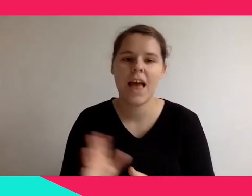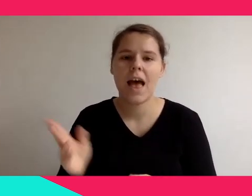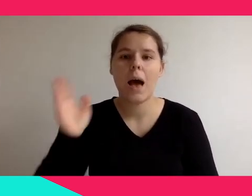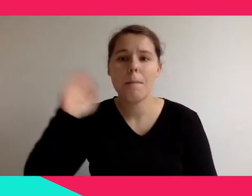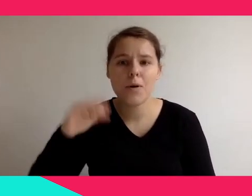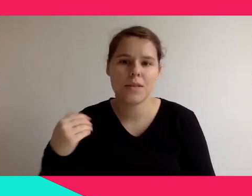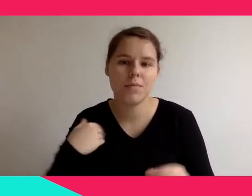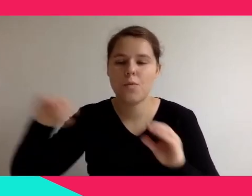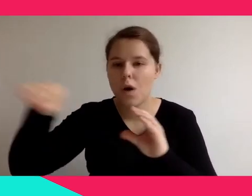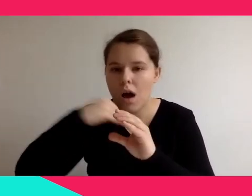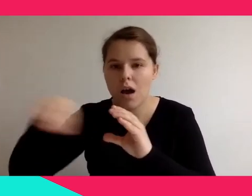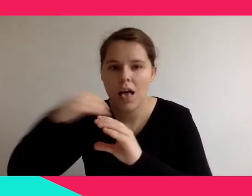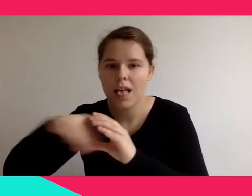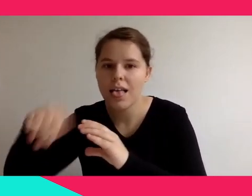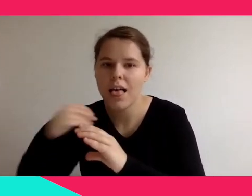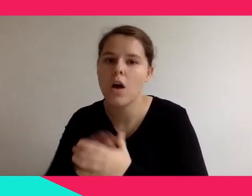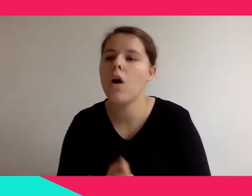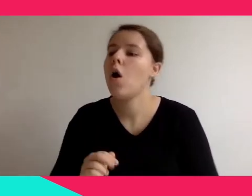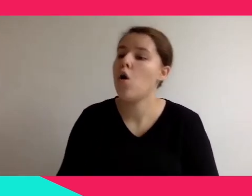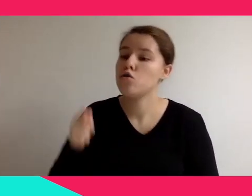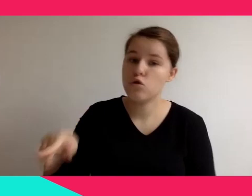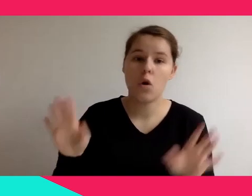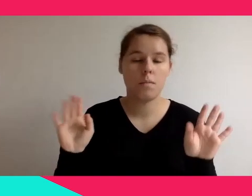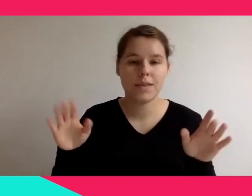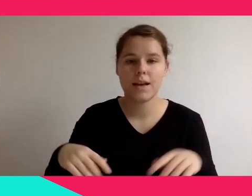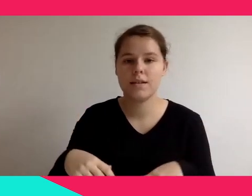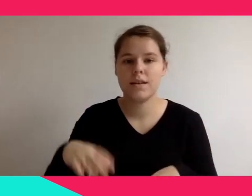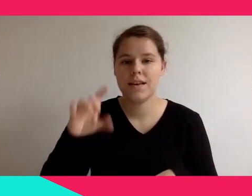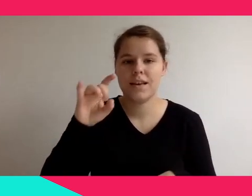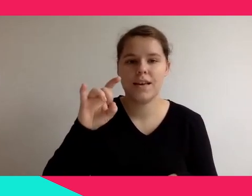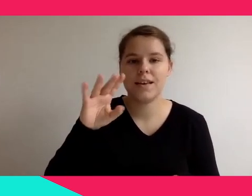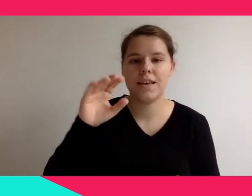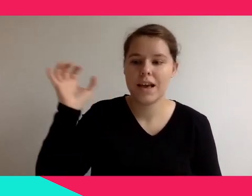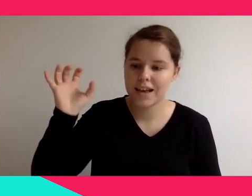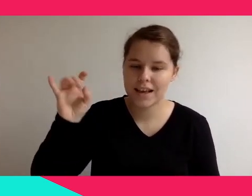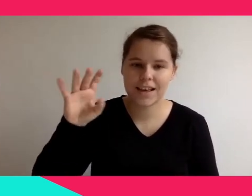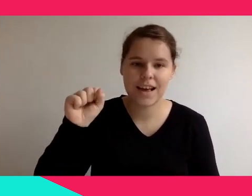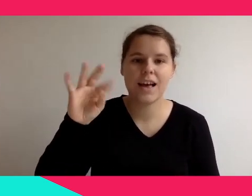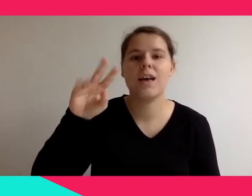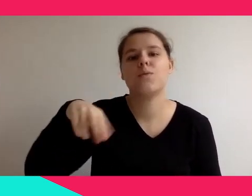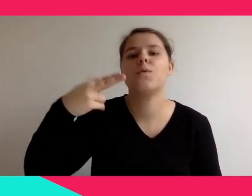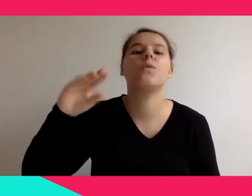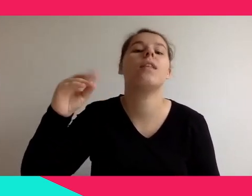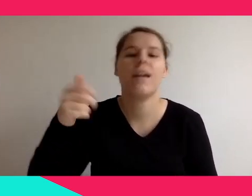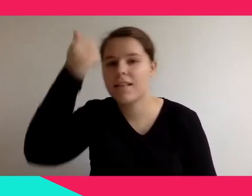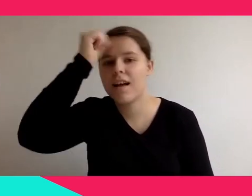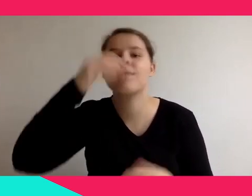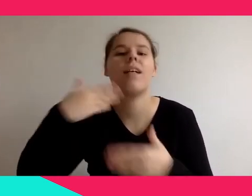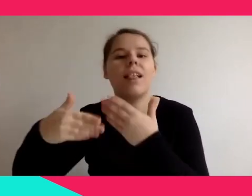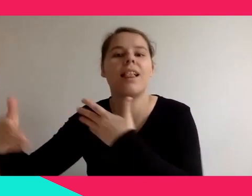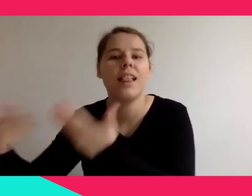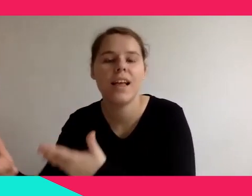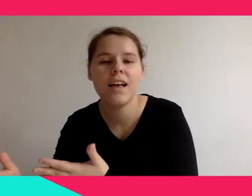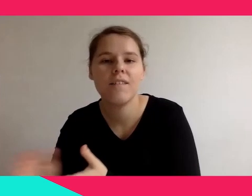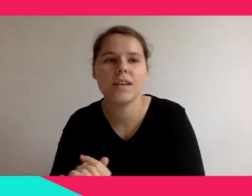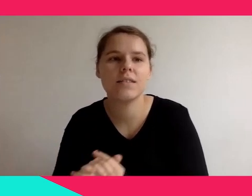and this is this type of bird. So we found out that there were a lot of people out there that knew a lot about birds, a lot more